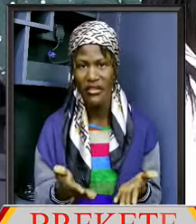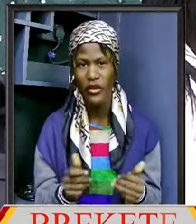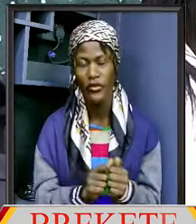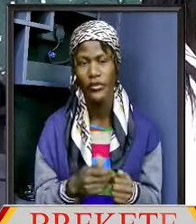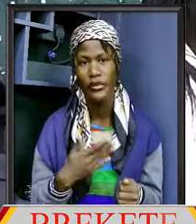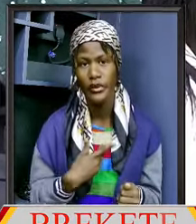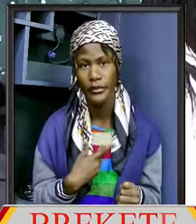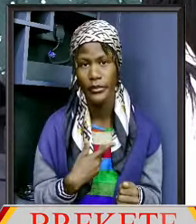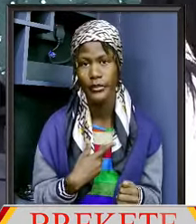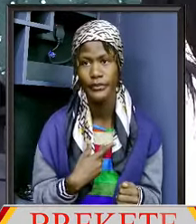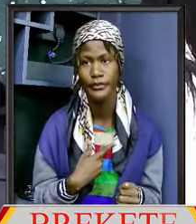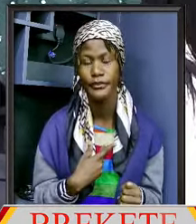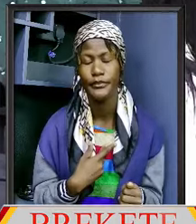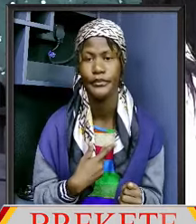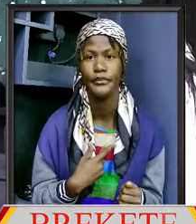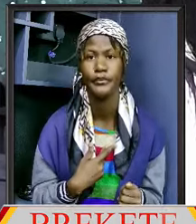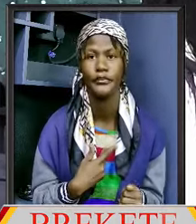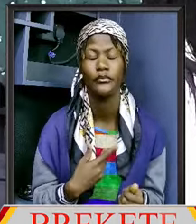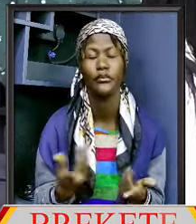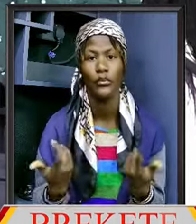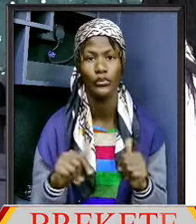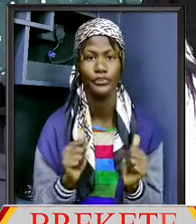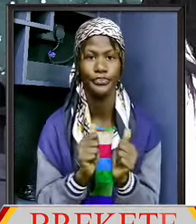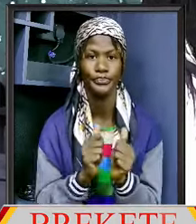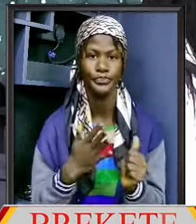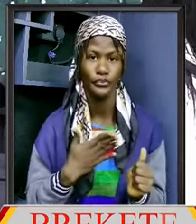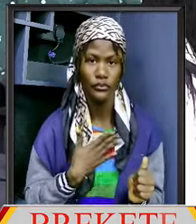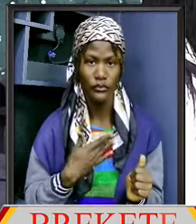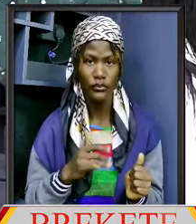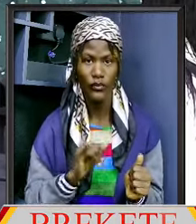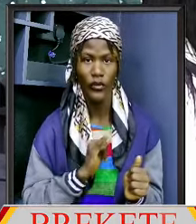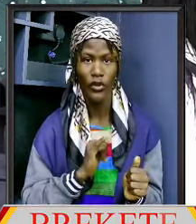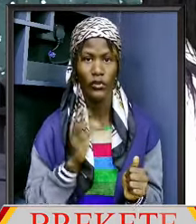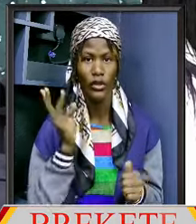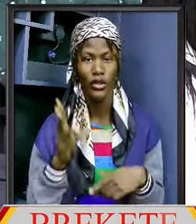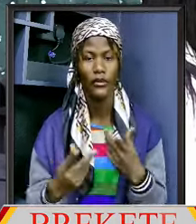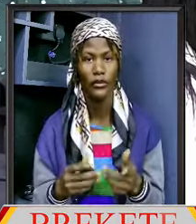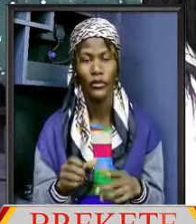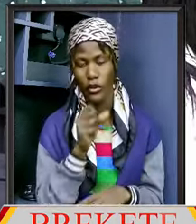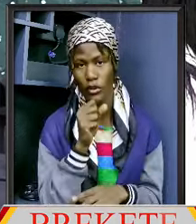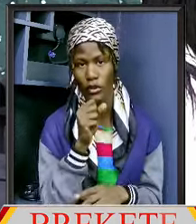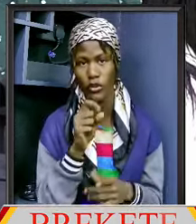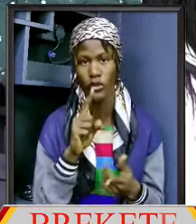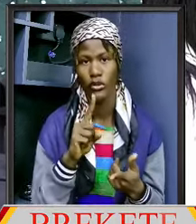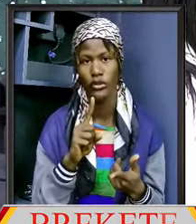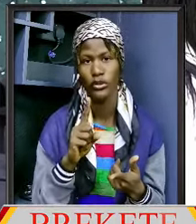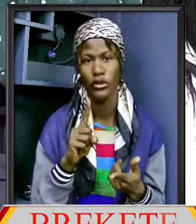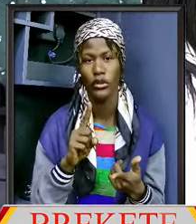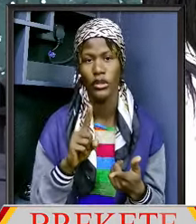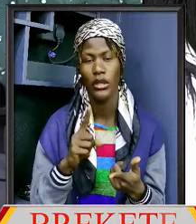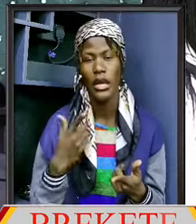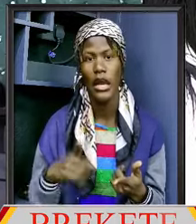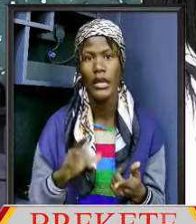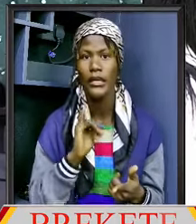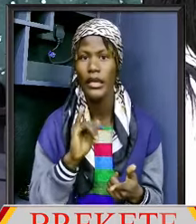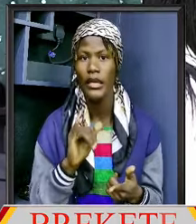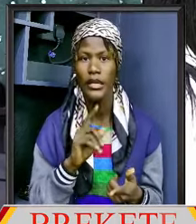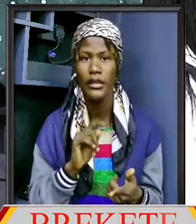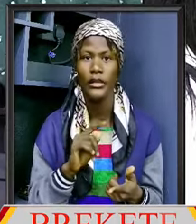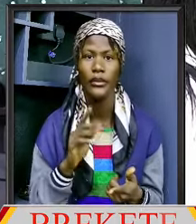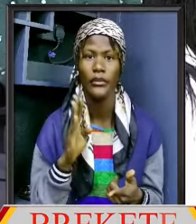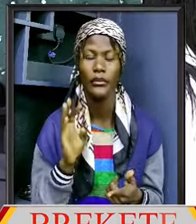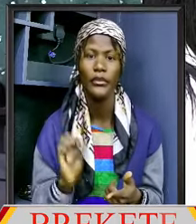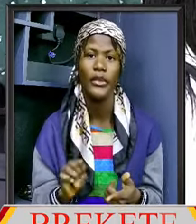chiefdom. They follow me come. So I go give them this microphone, make it become their own, make them be tell